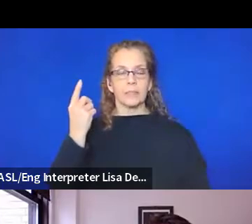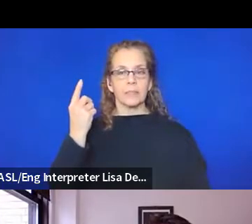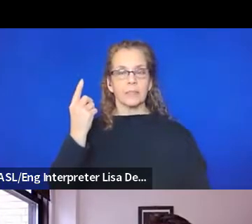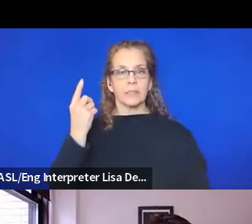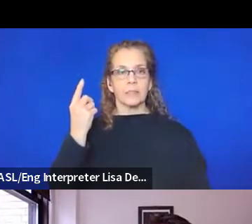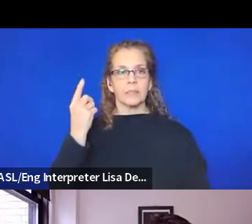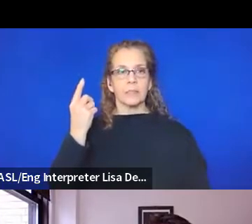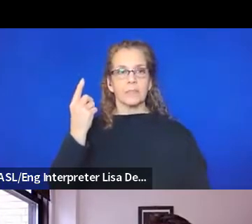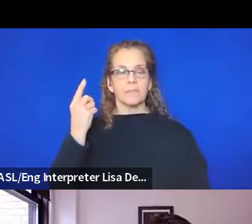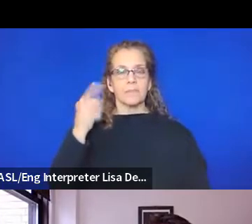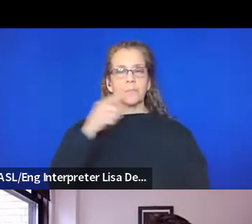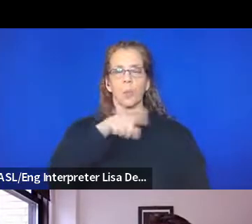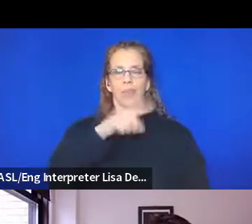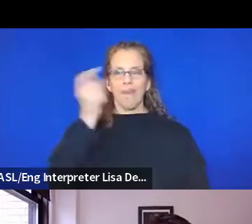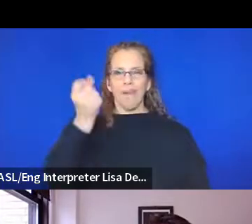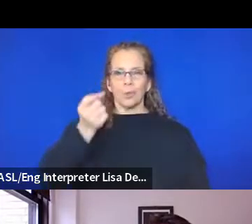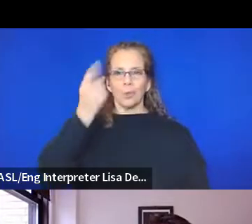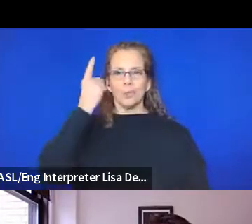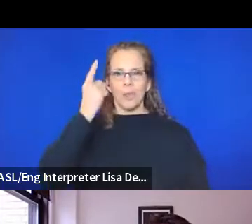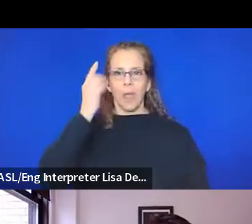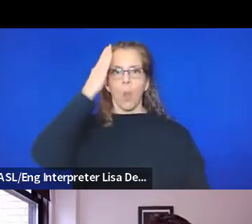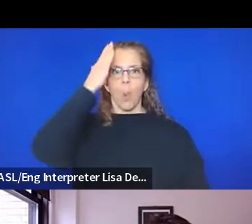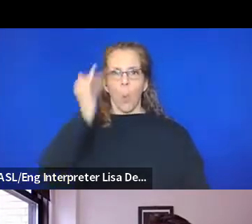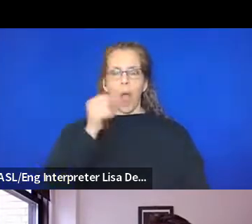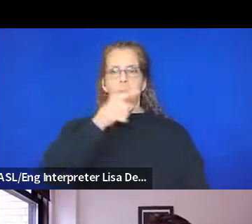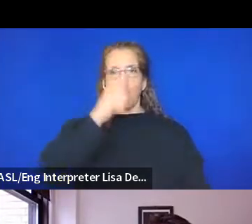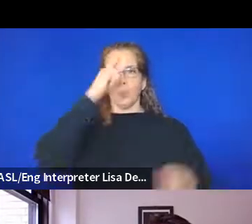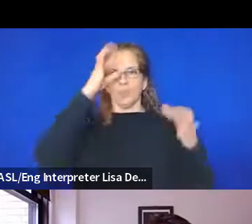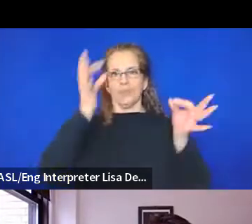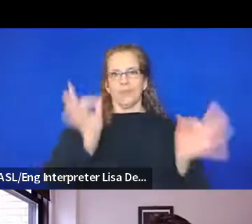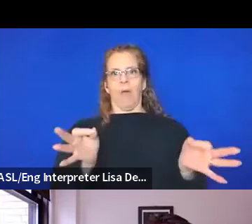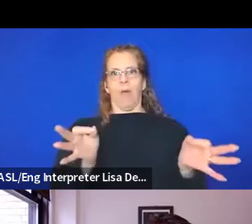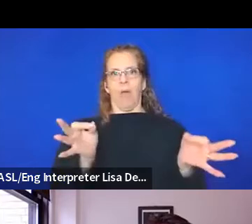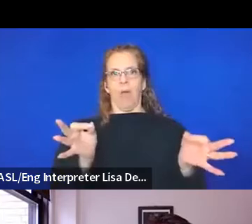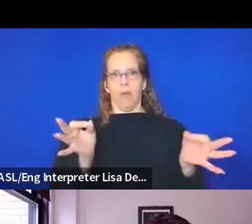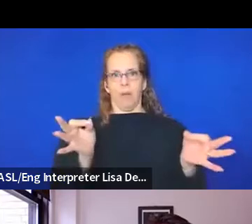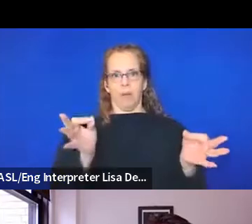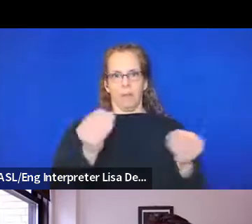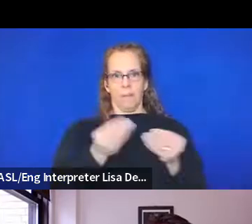understand why you're making the choices you're making and what the